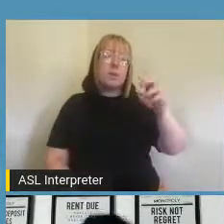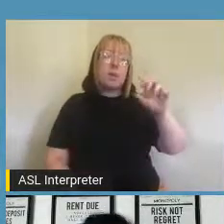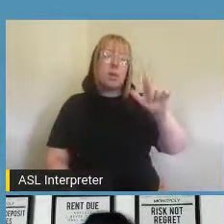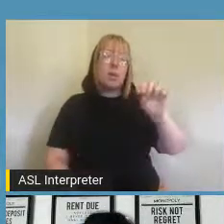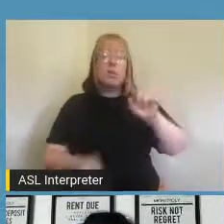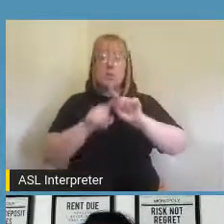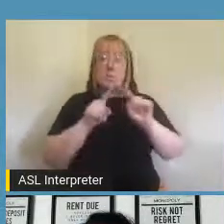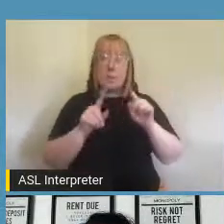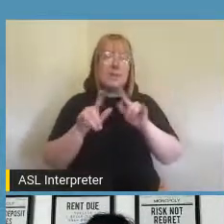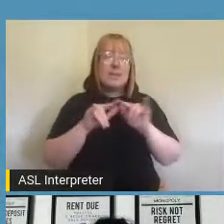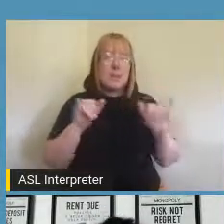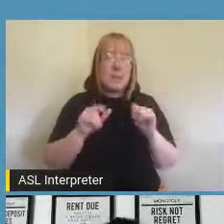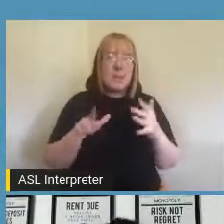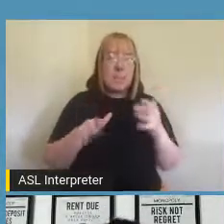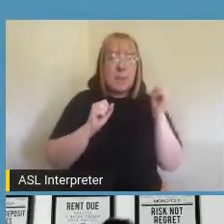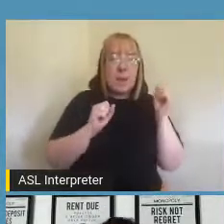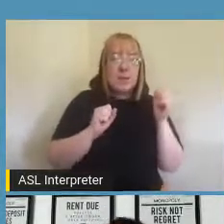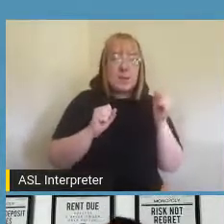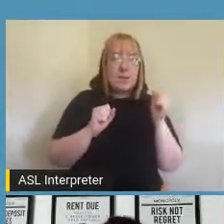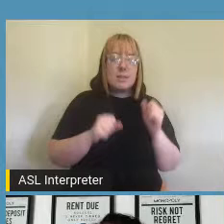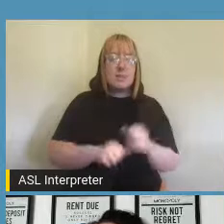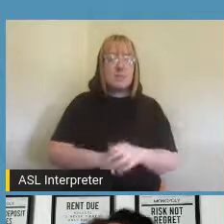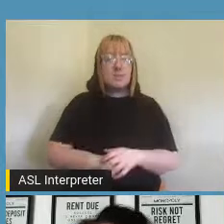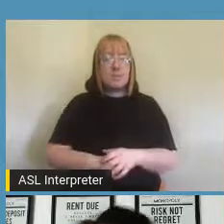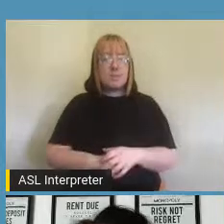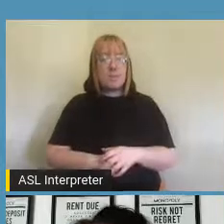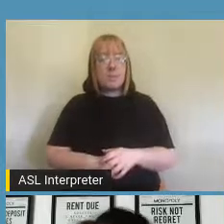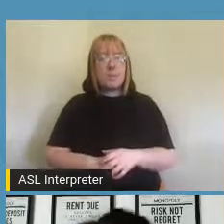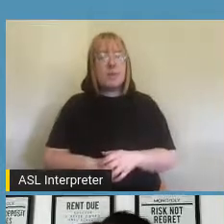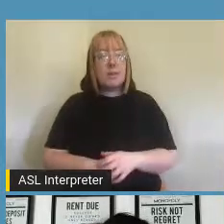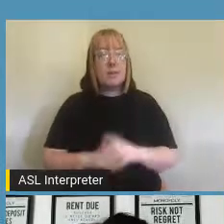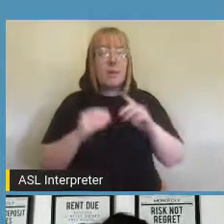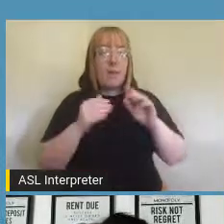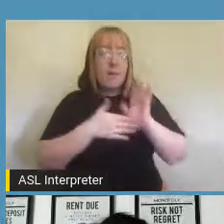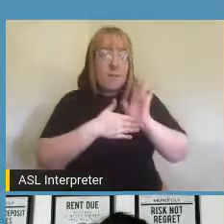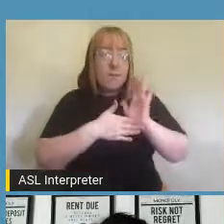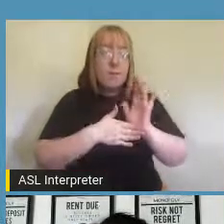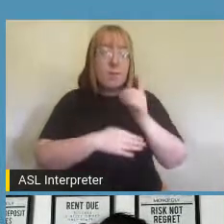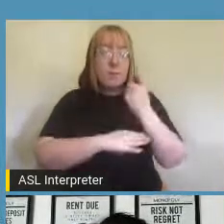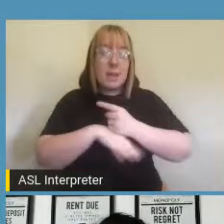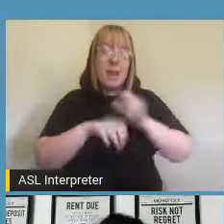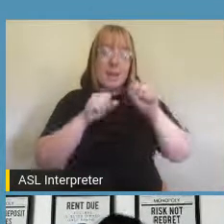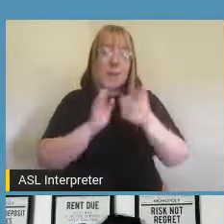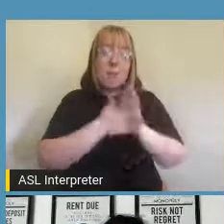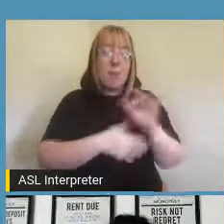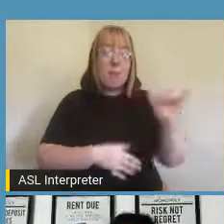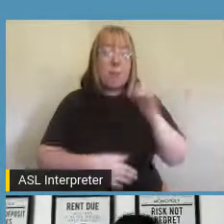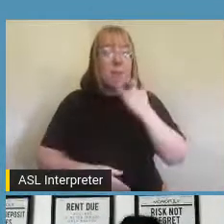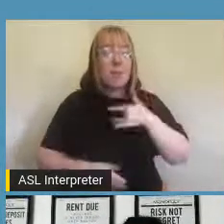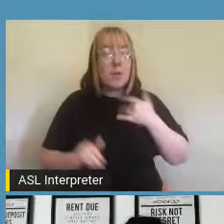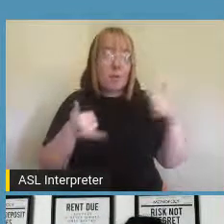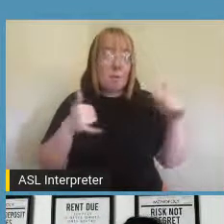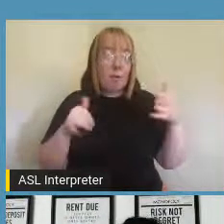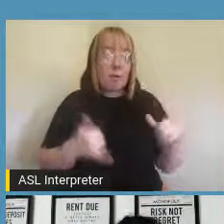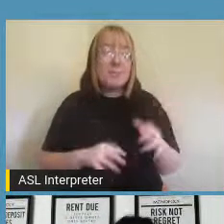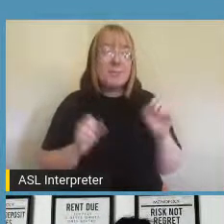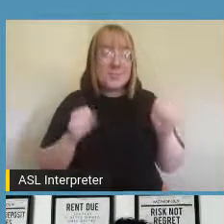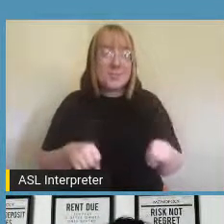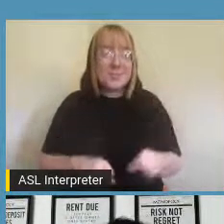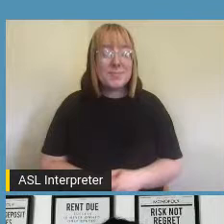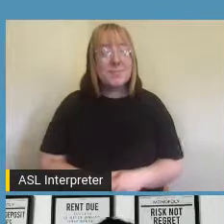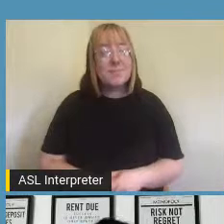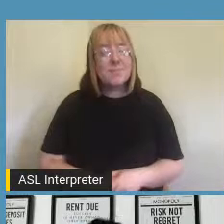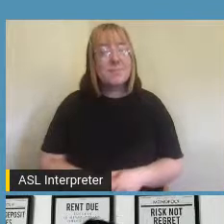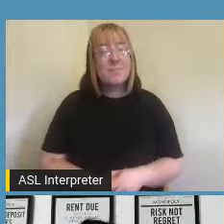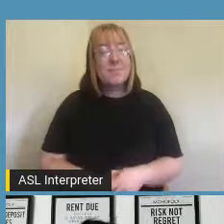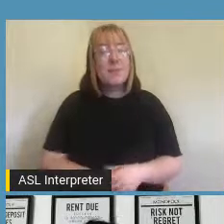that doesn't drive us nuts, so that film day can be like a birthday planning day. And so, a lot of the